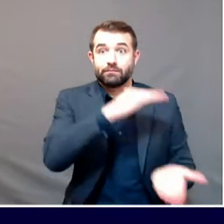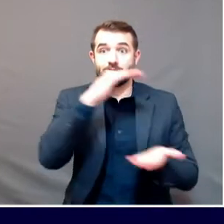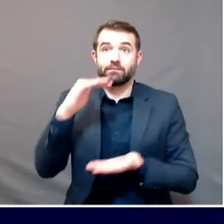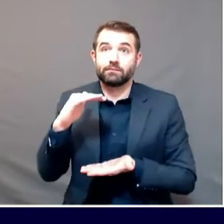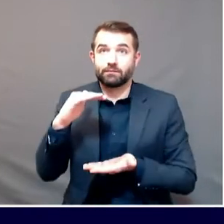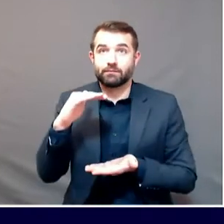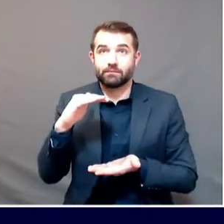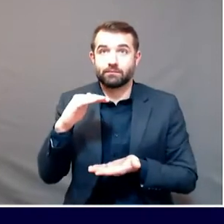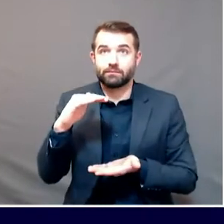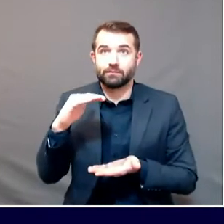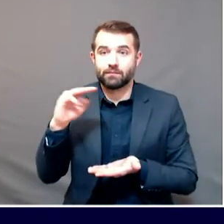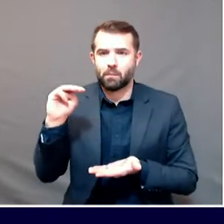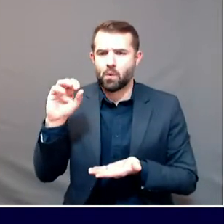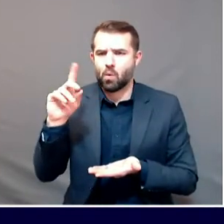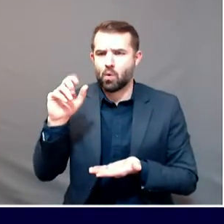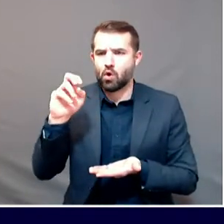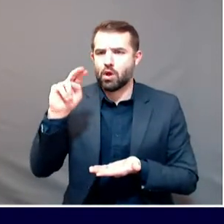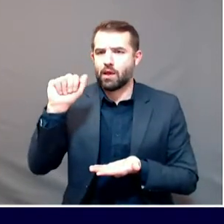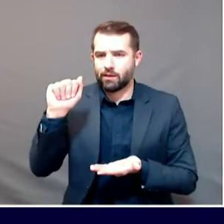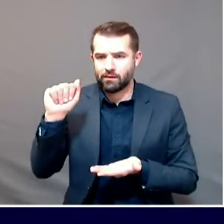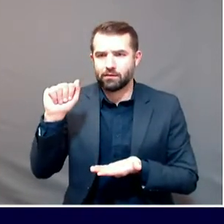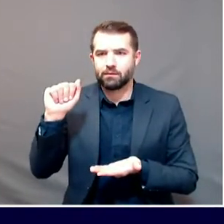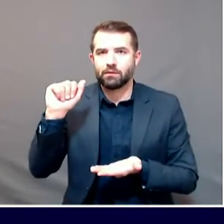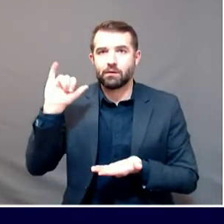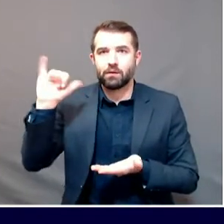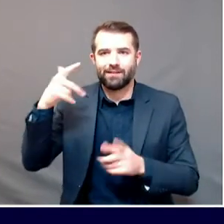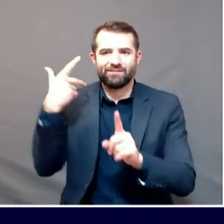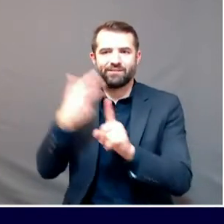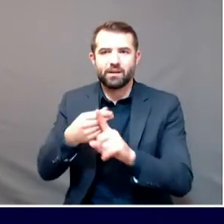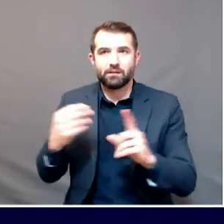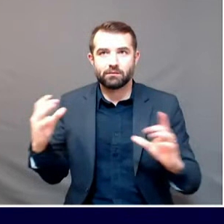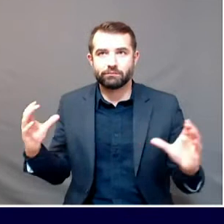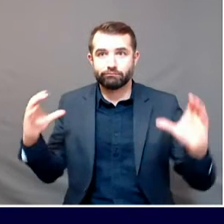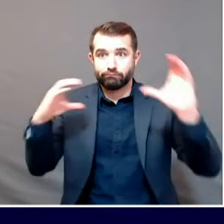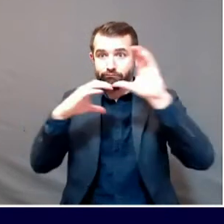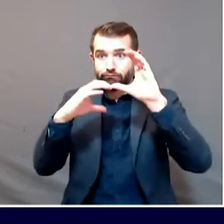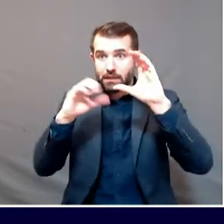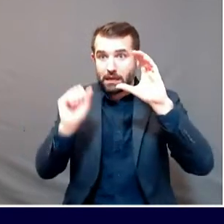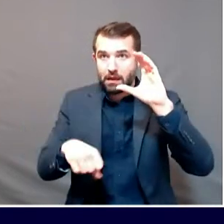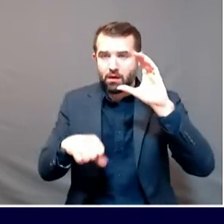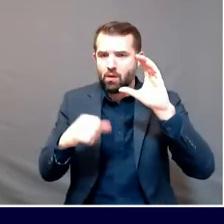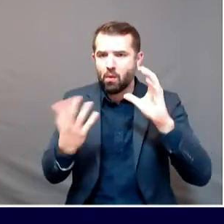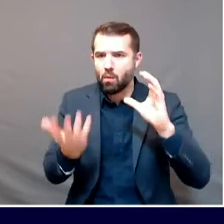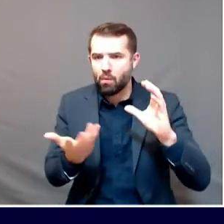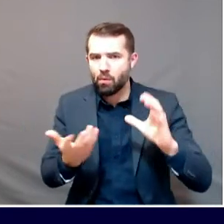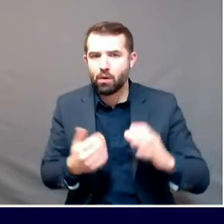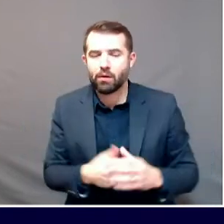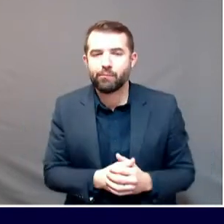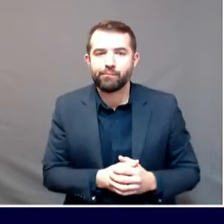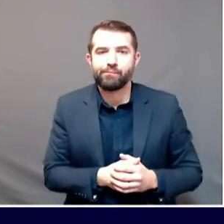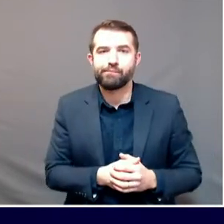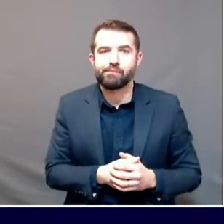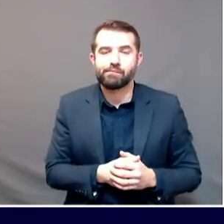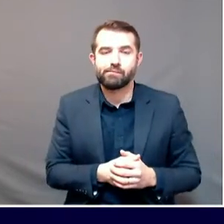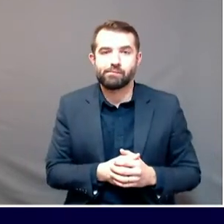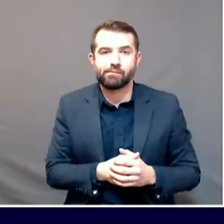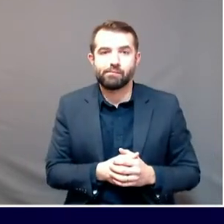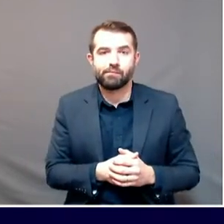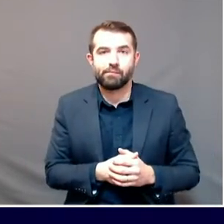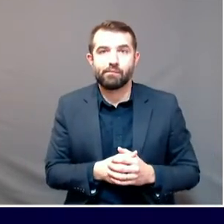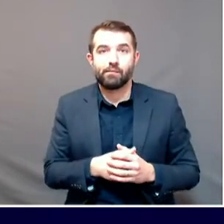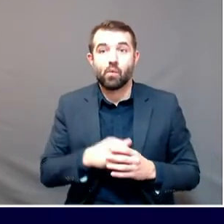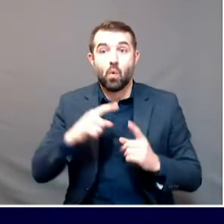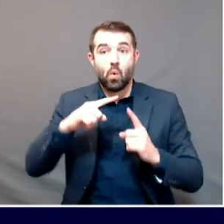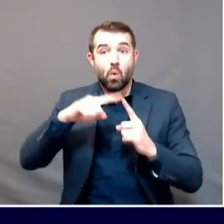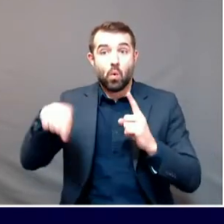else? One of the rules of the partnership is that when a state opts in, they have